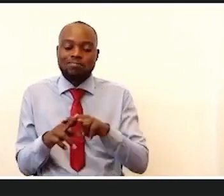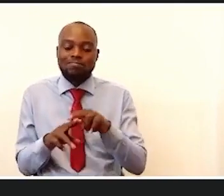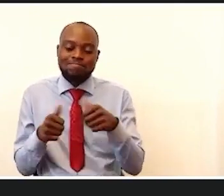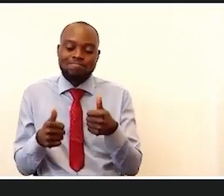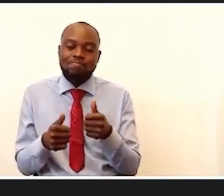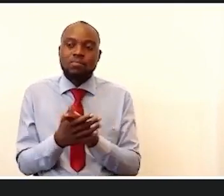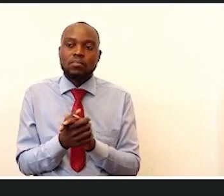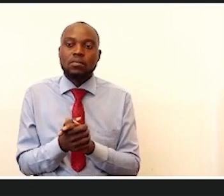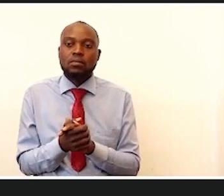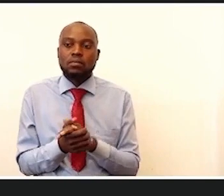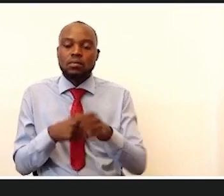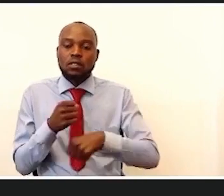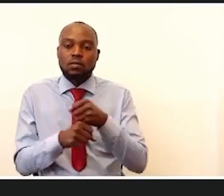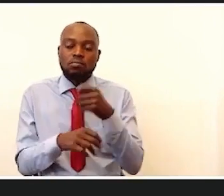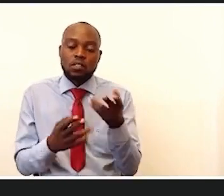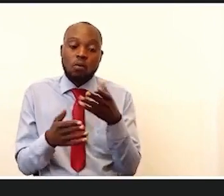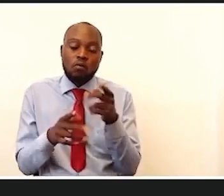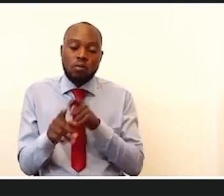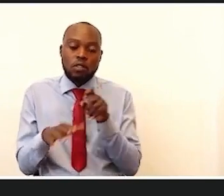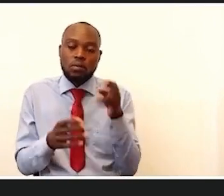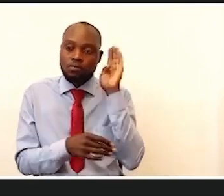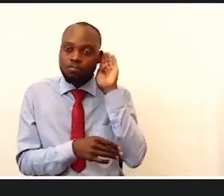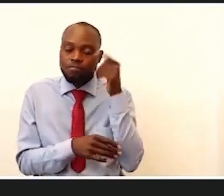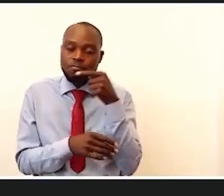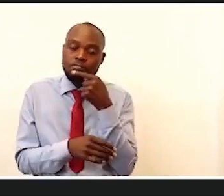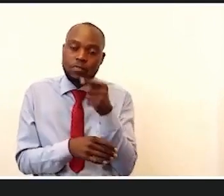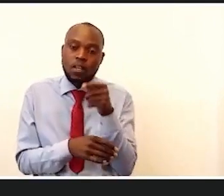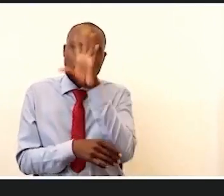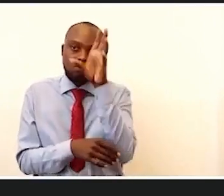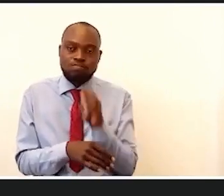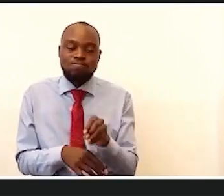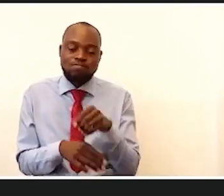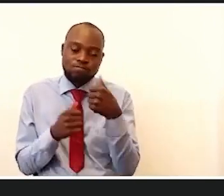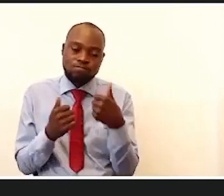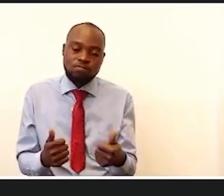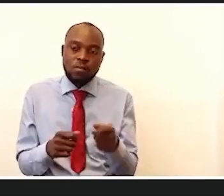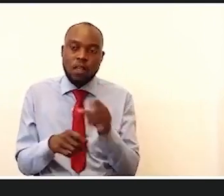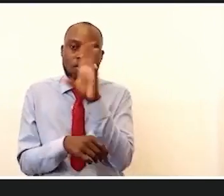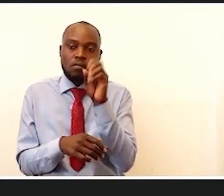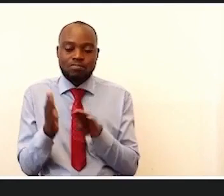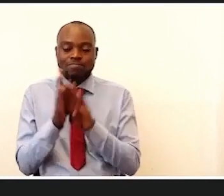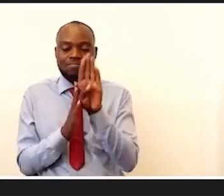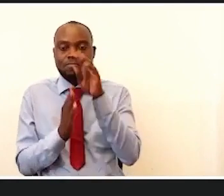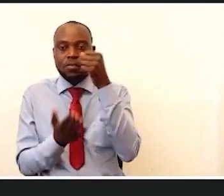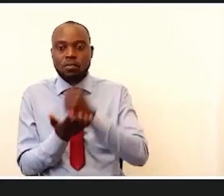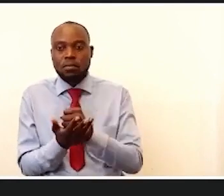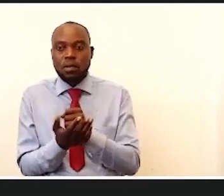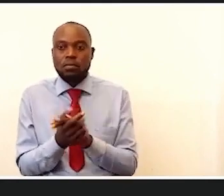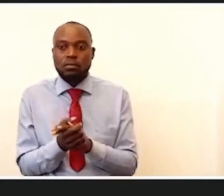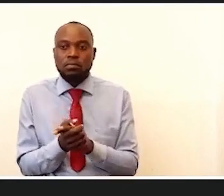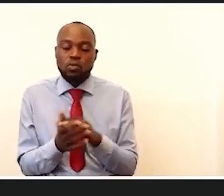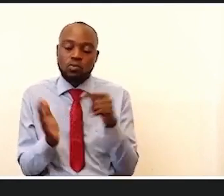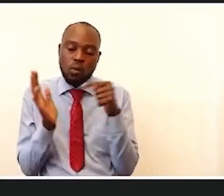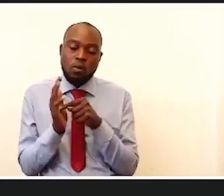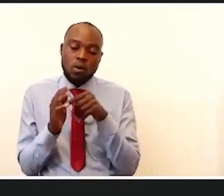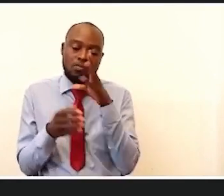over the years of what I have called a de-Africanization of the African Development Bank, almost to the point